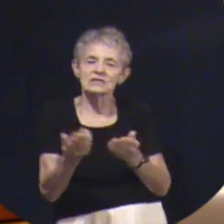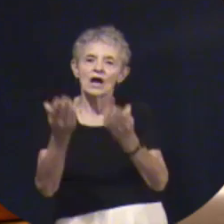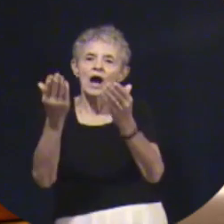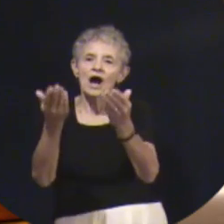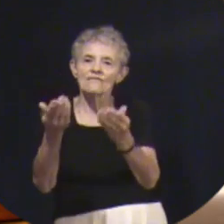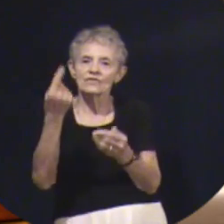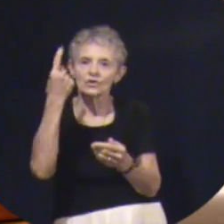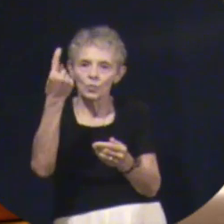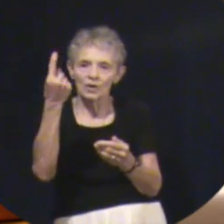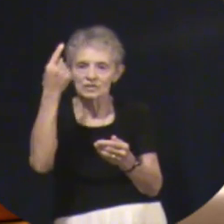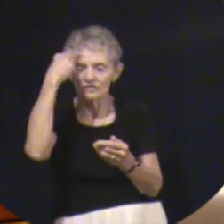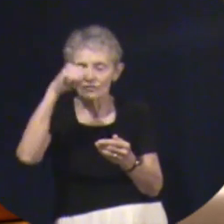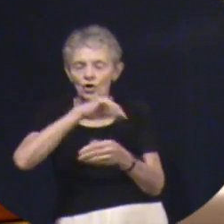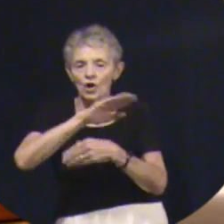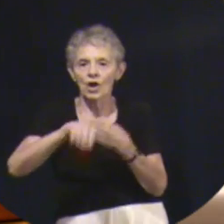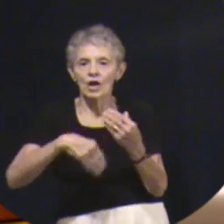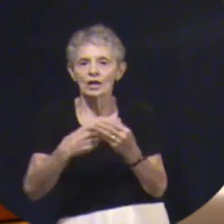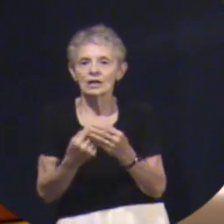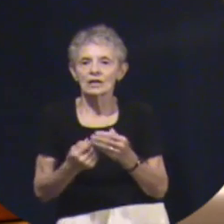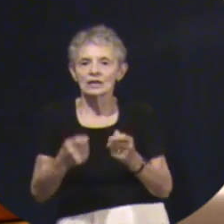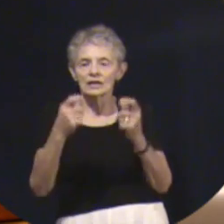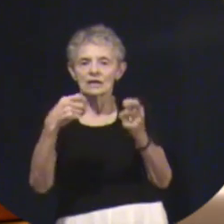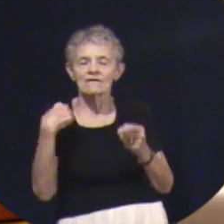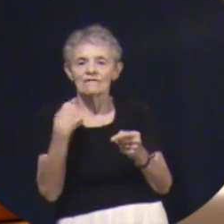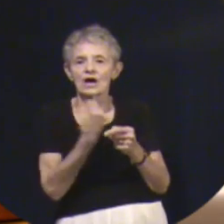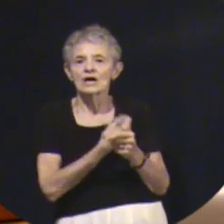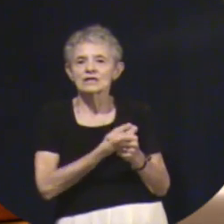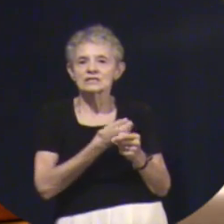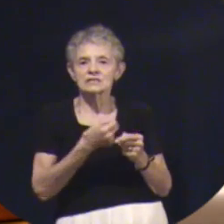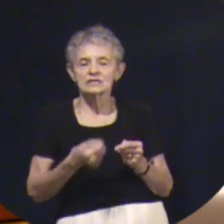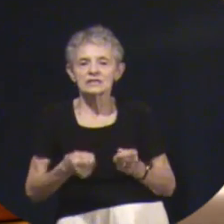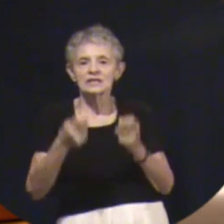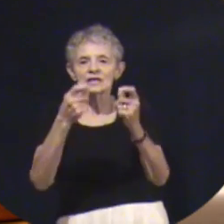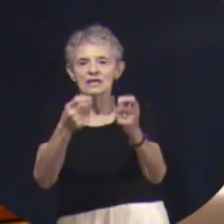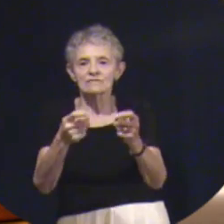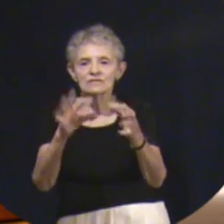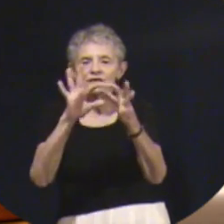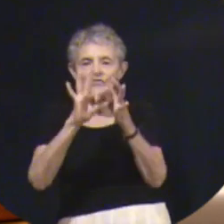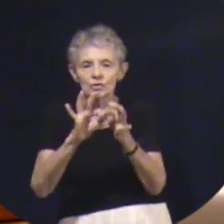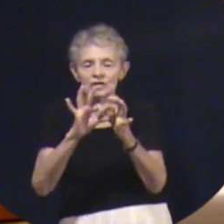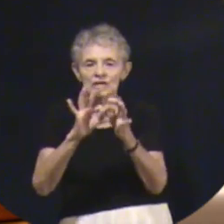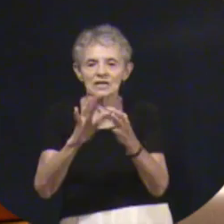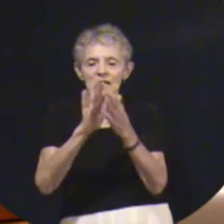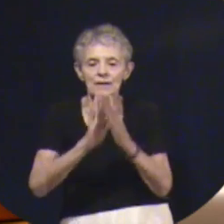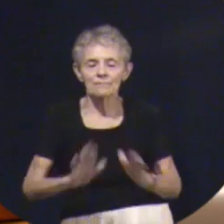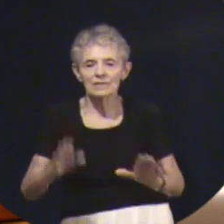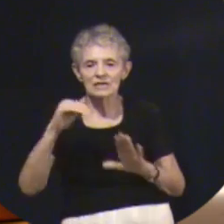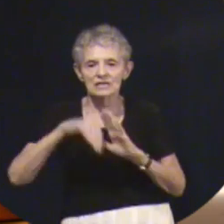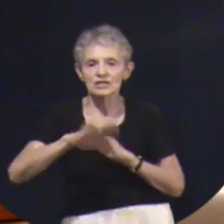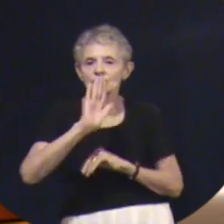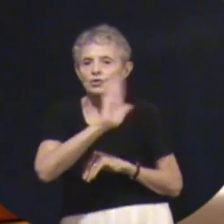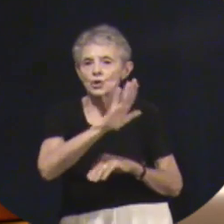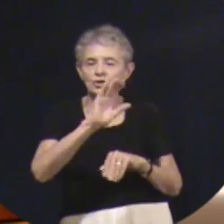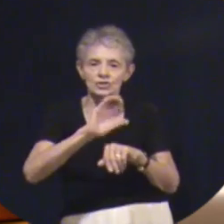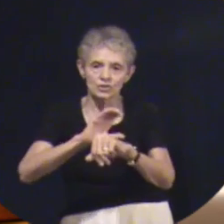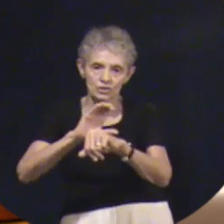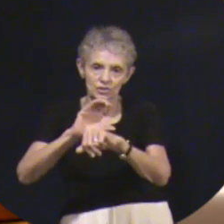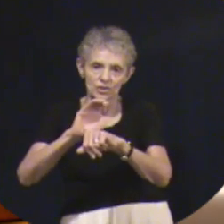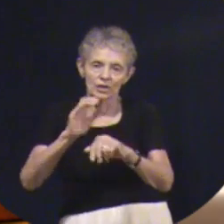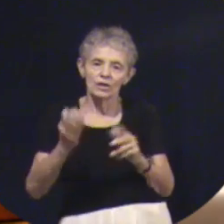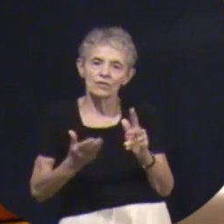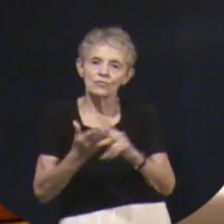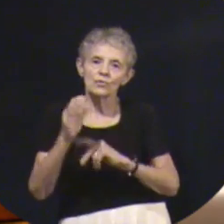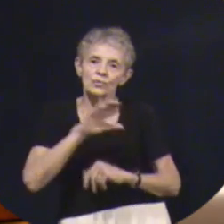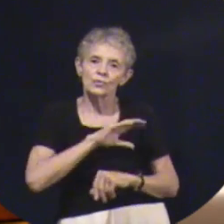all, bestow graciously on us the gifts of unity and peace in your church, through